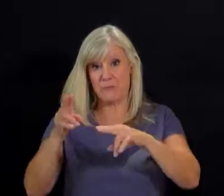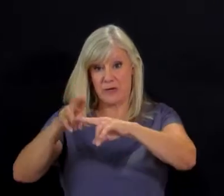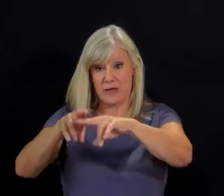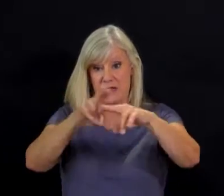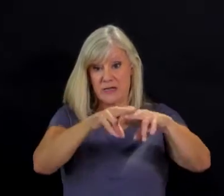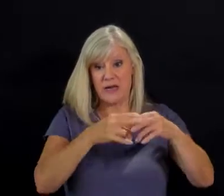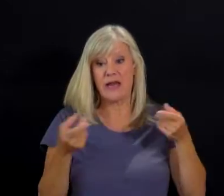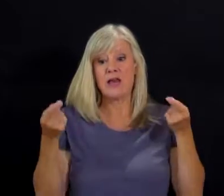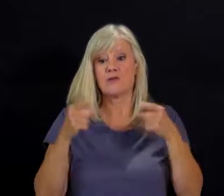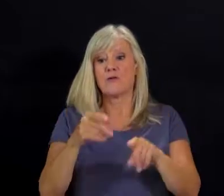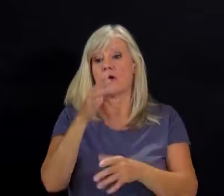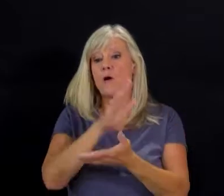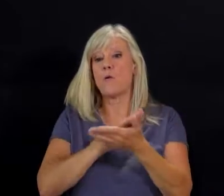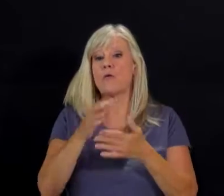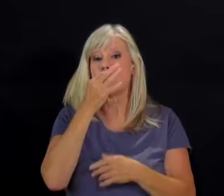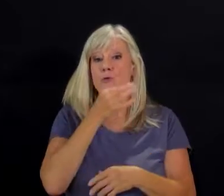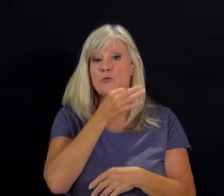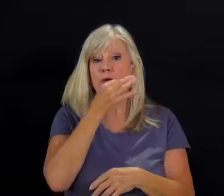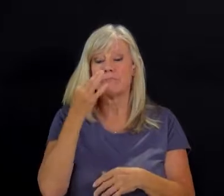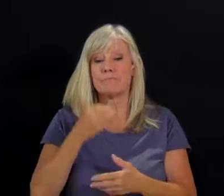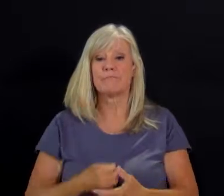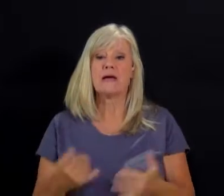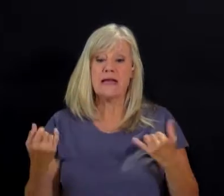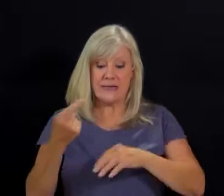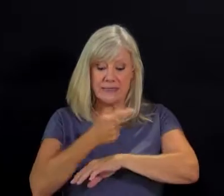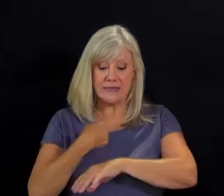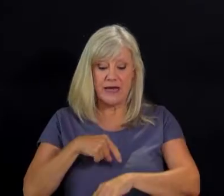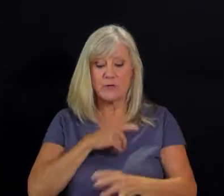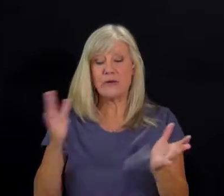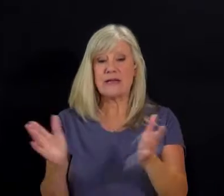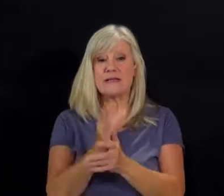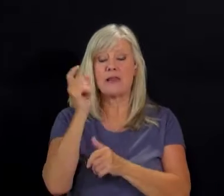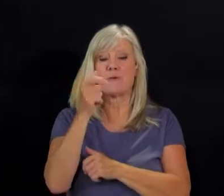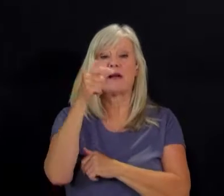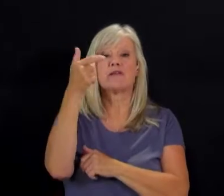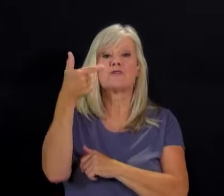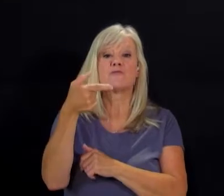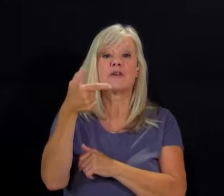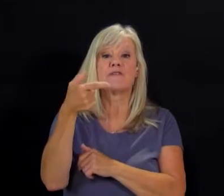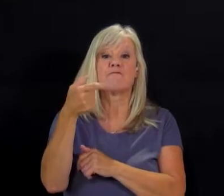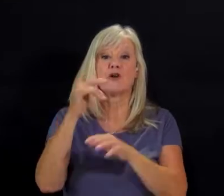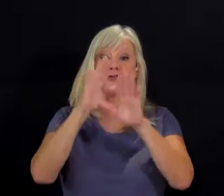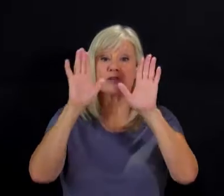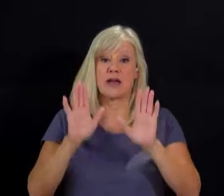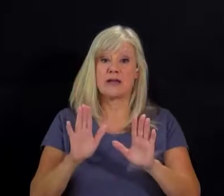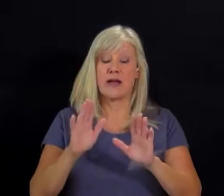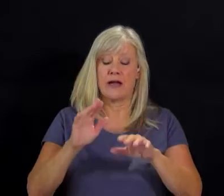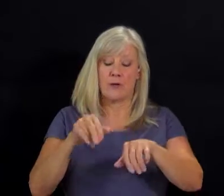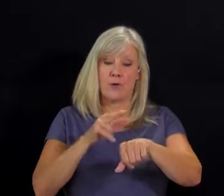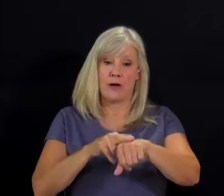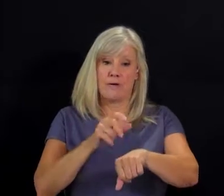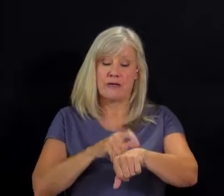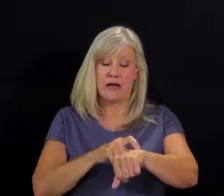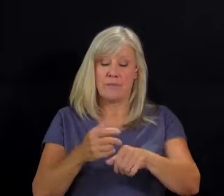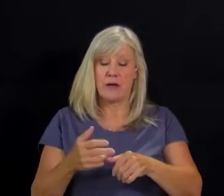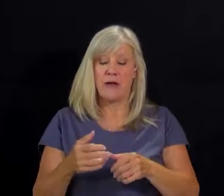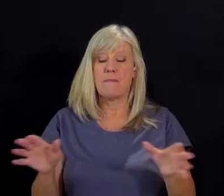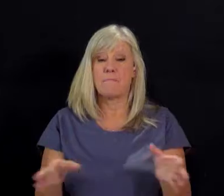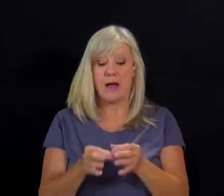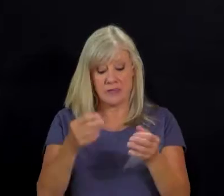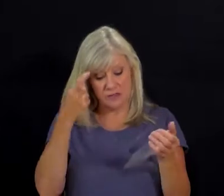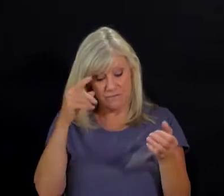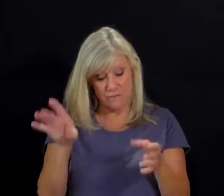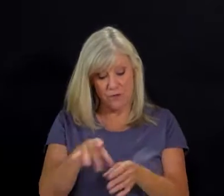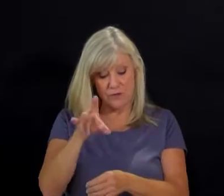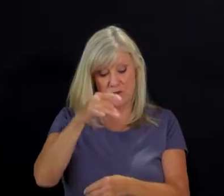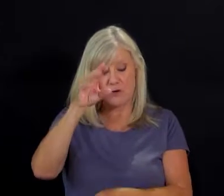Communion. Today we celebrate the 21st Sunday in Ordinary Time. This Mass is offered for the repose of the